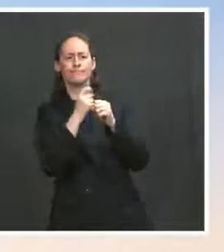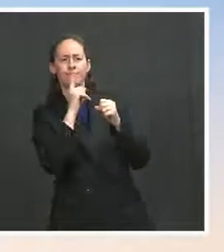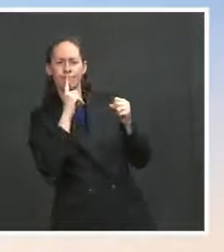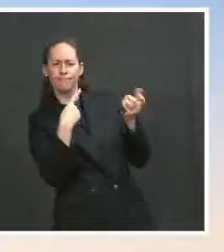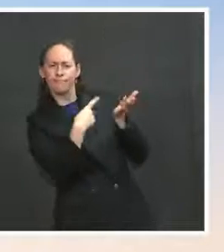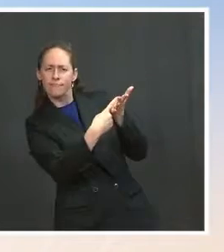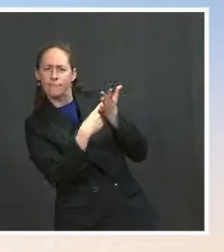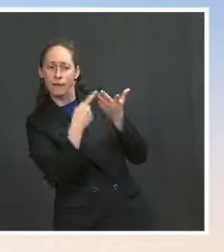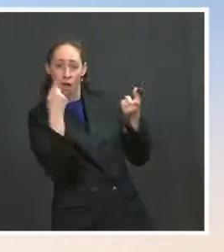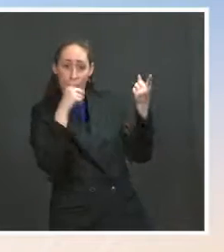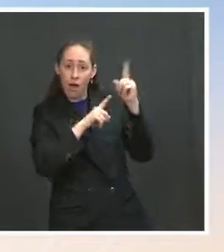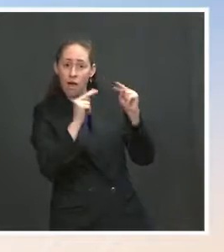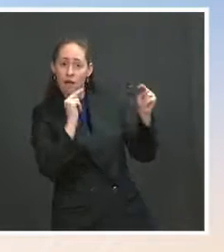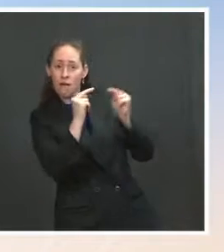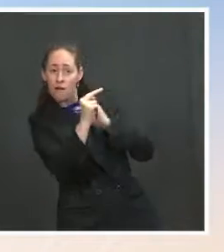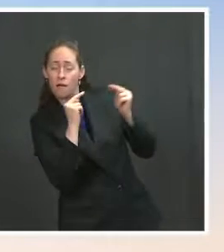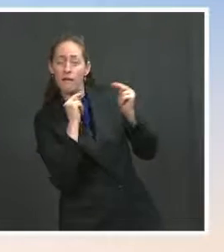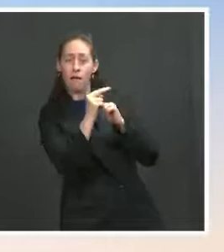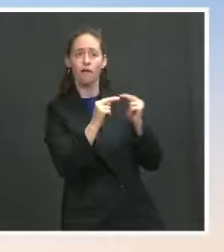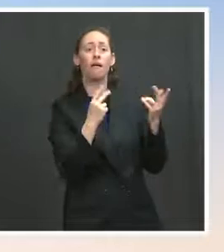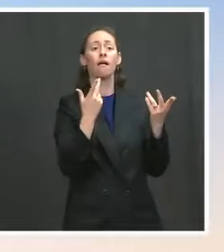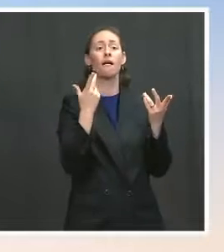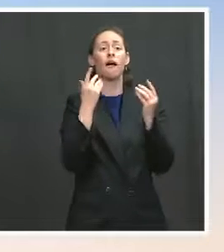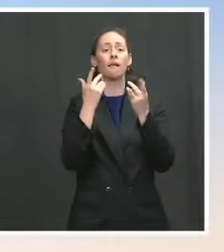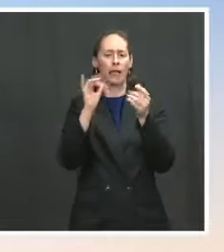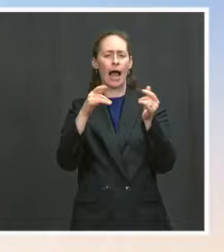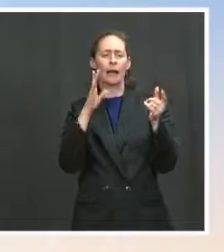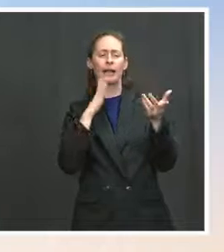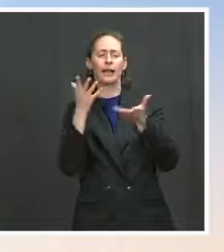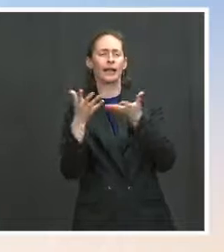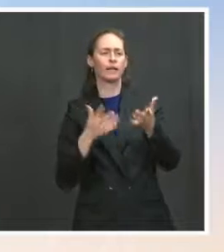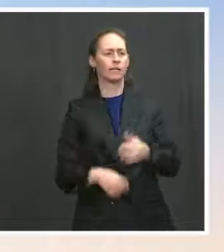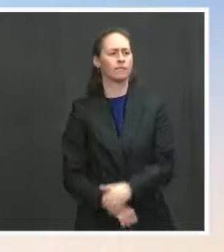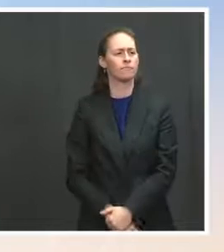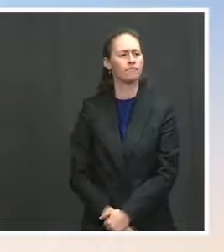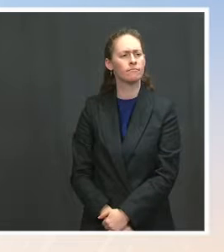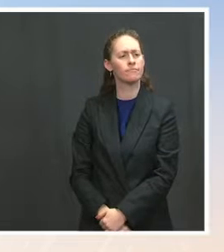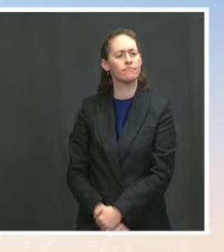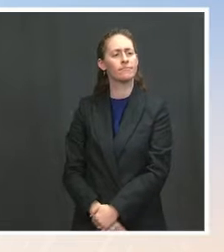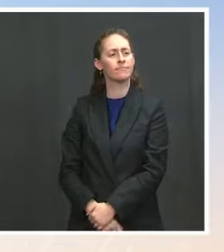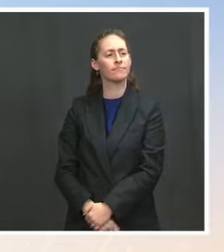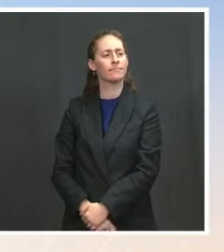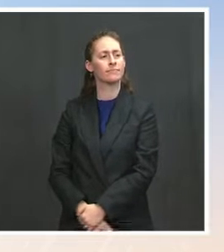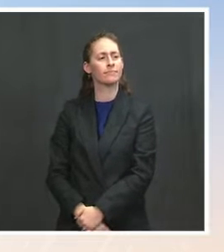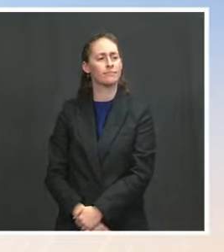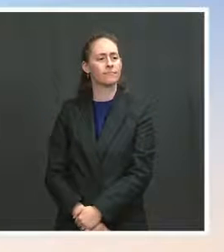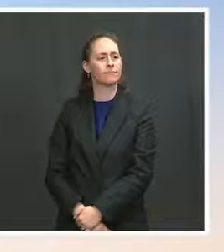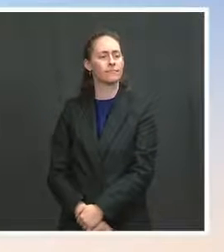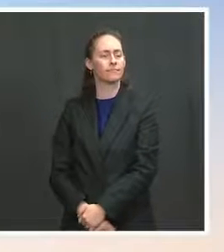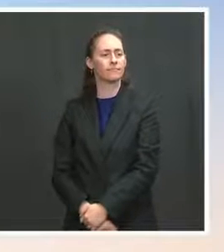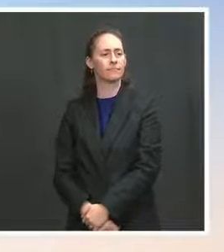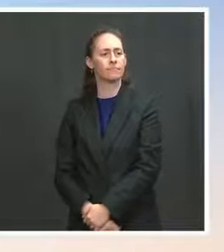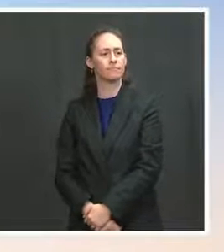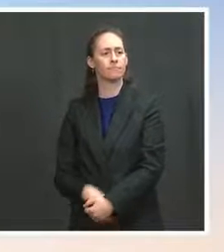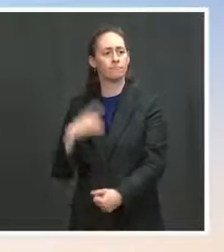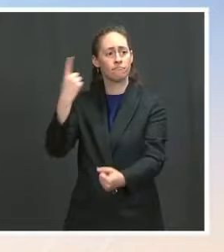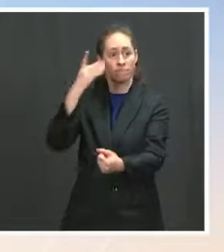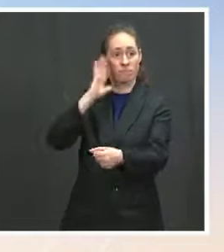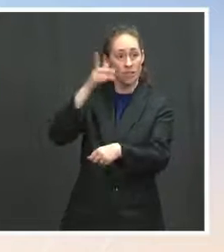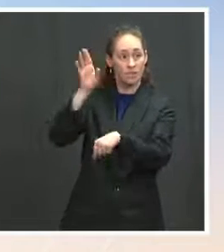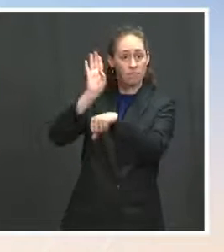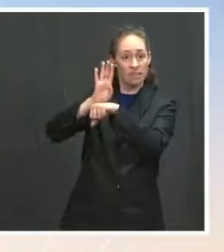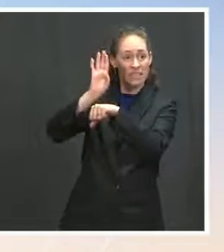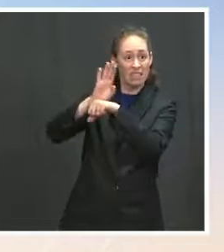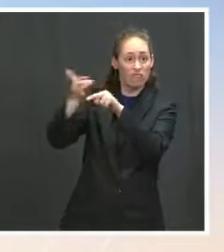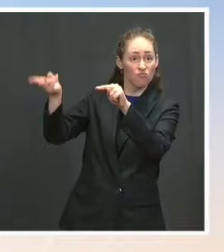in numbers. And has he abandoned the plan to raise the corporate tax rate to 28%? Absolutely not.